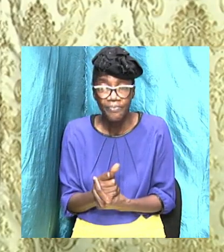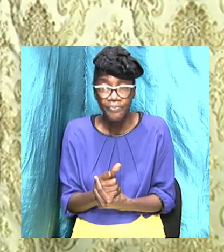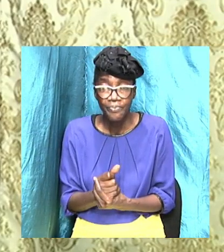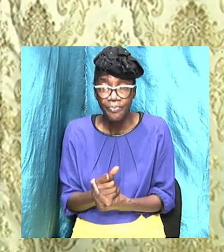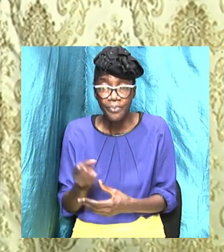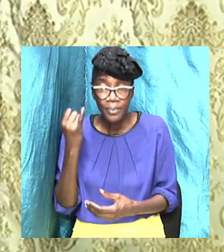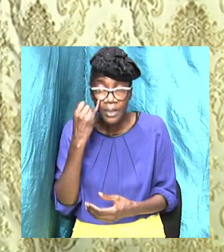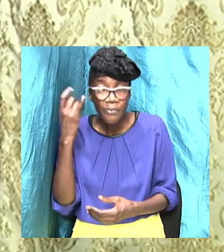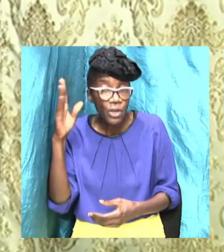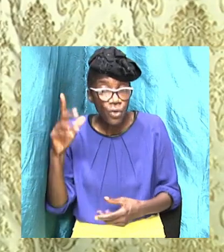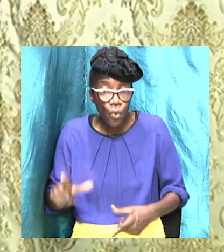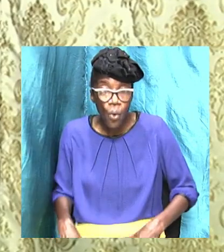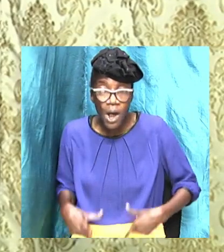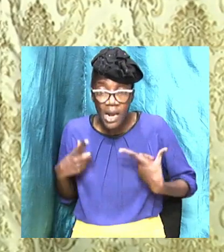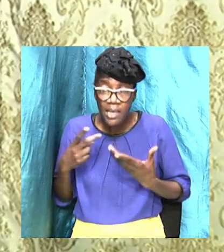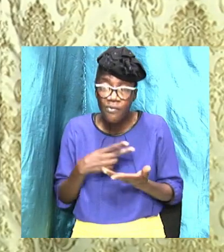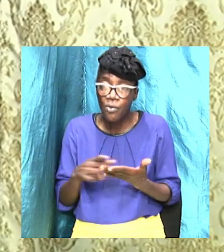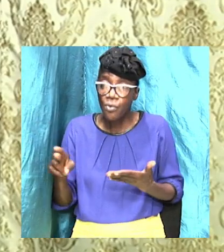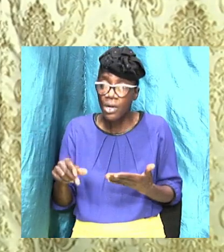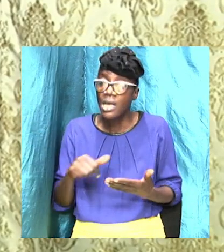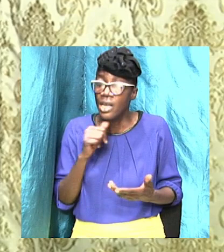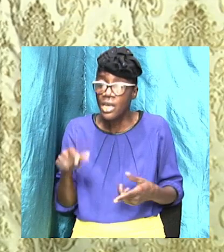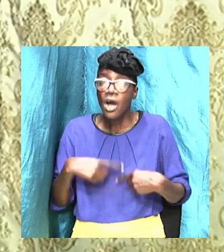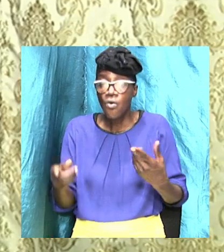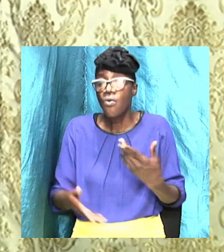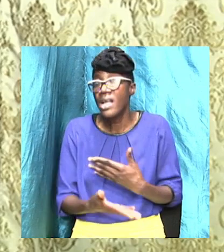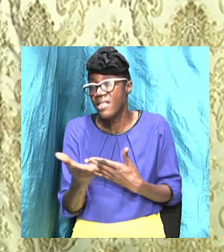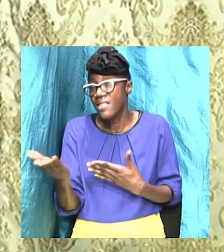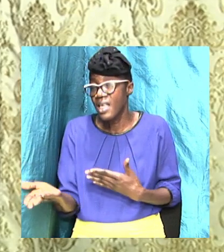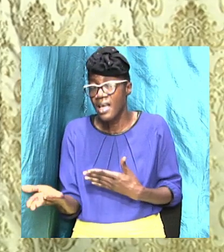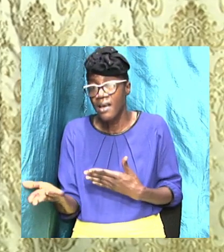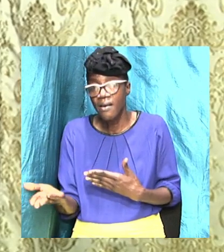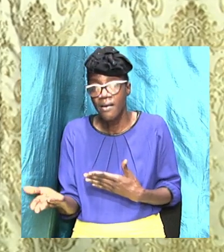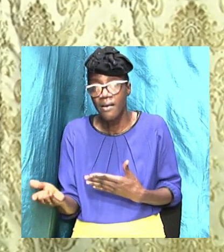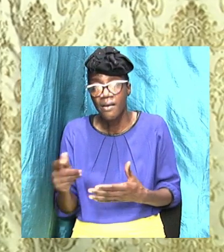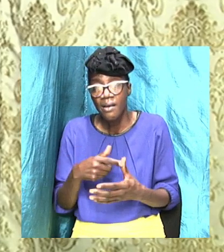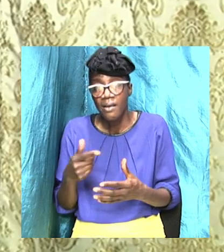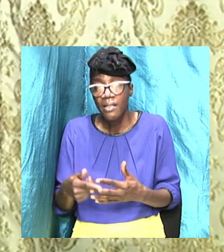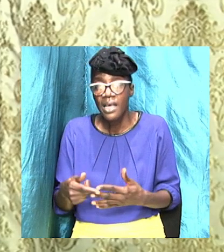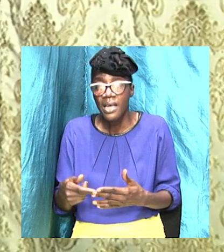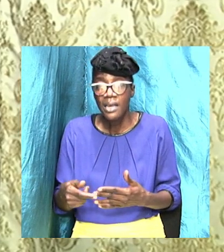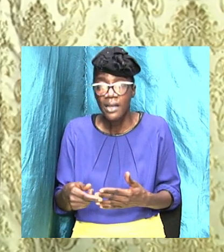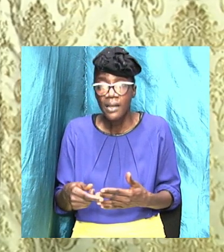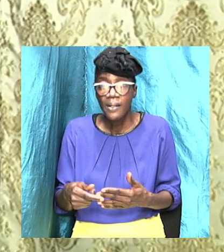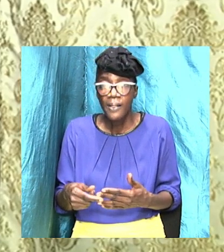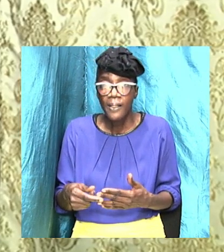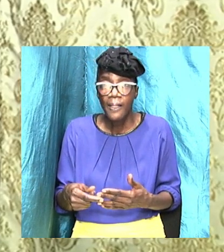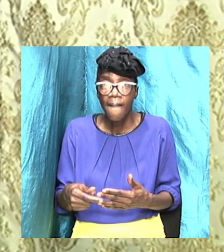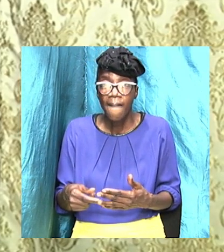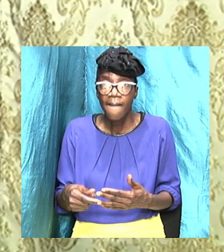If we don't live holy, we're not going there. And then